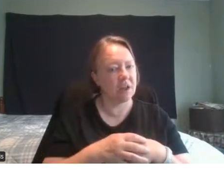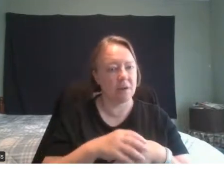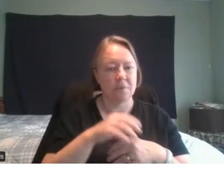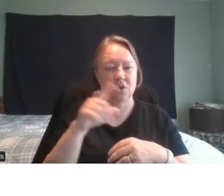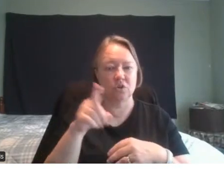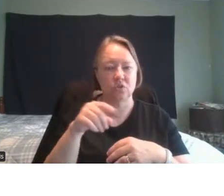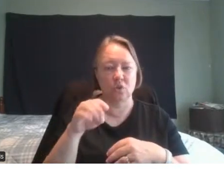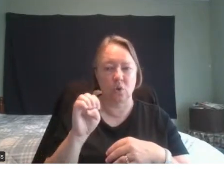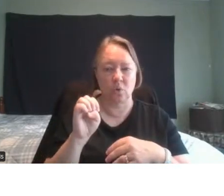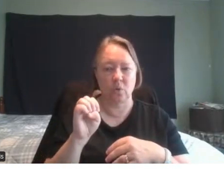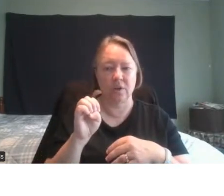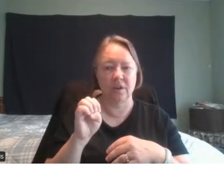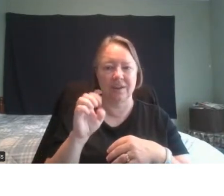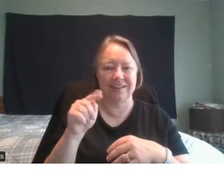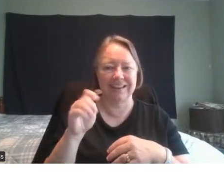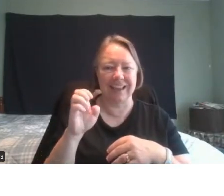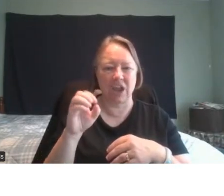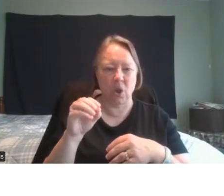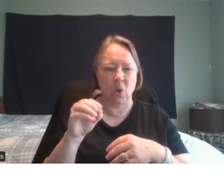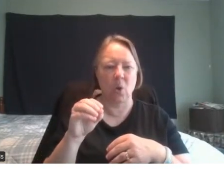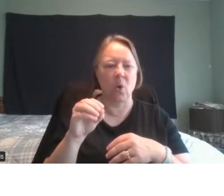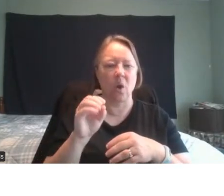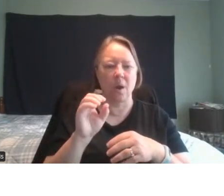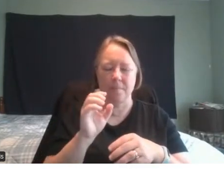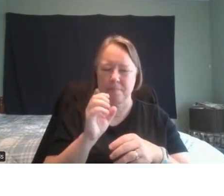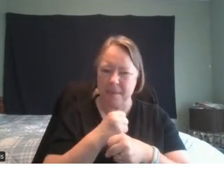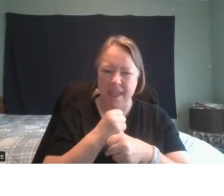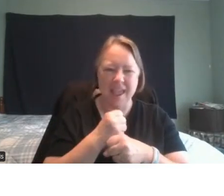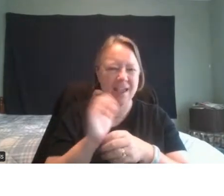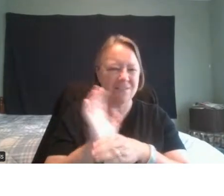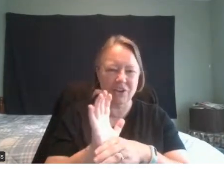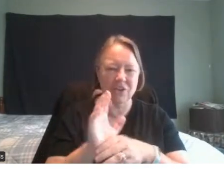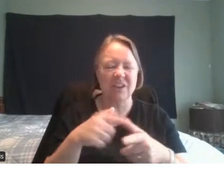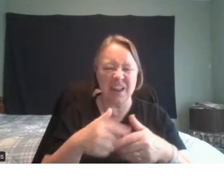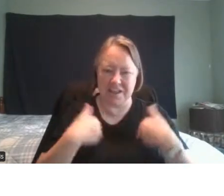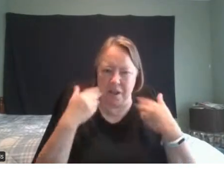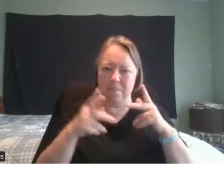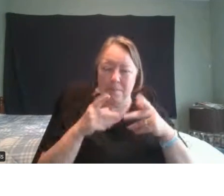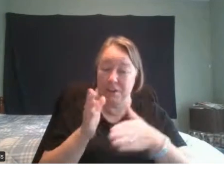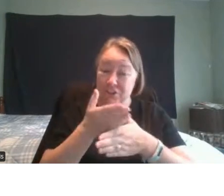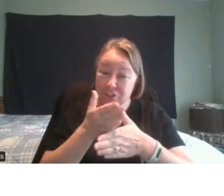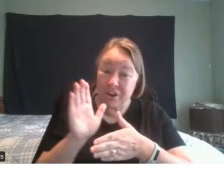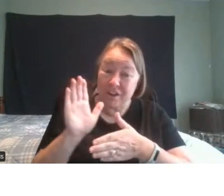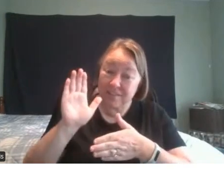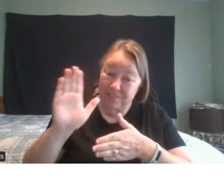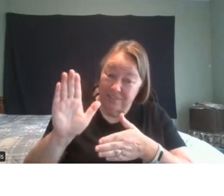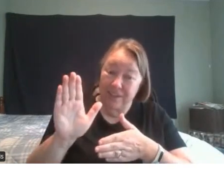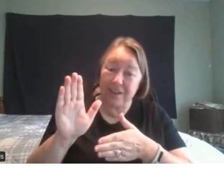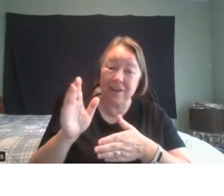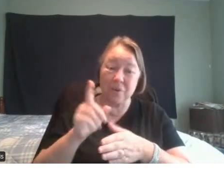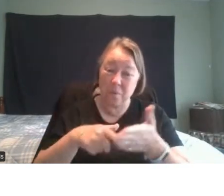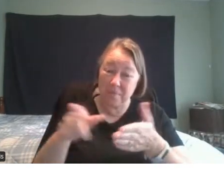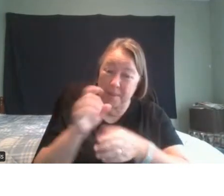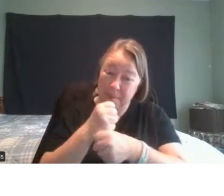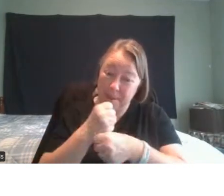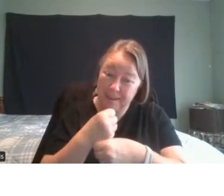Teo, Eric, and others creating videos, and then young people are sharing some of their creations there.